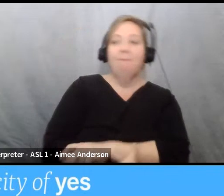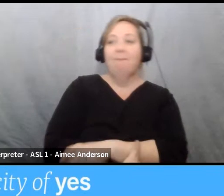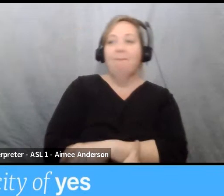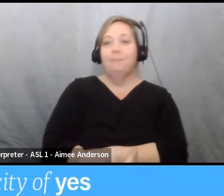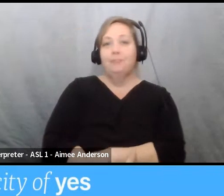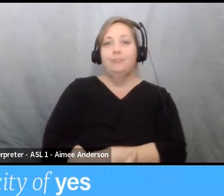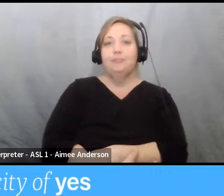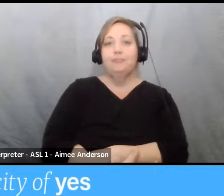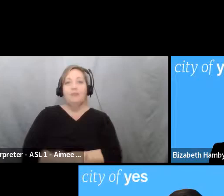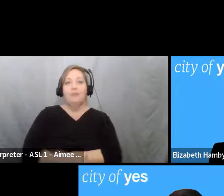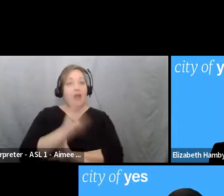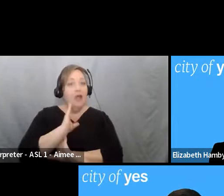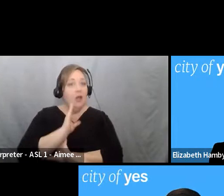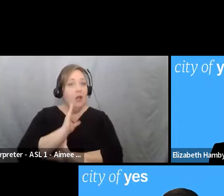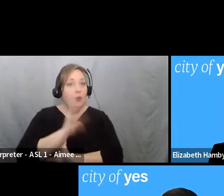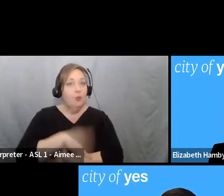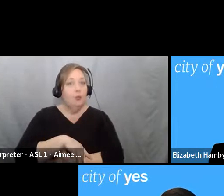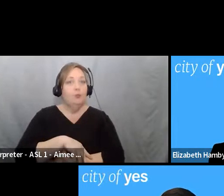Hello.